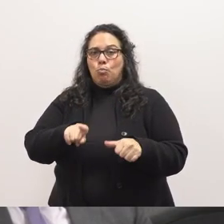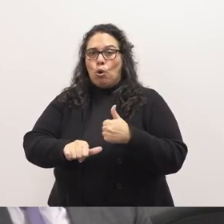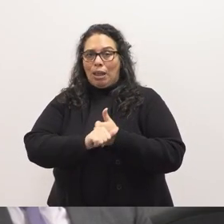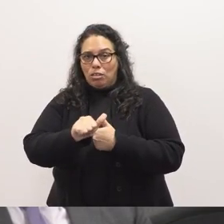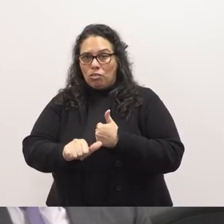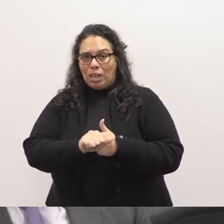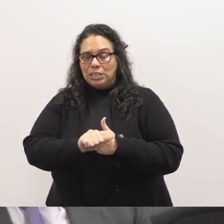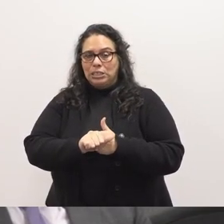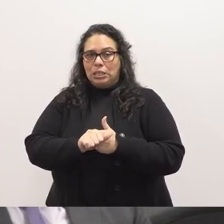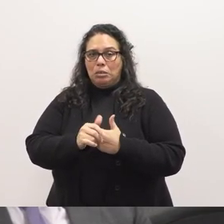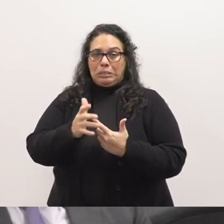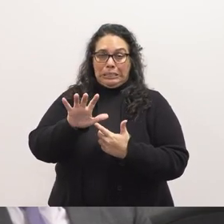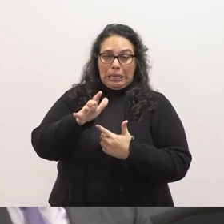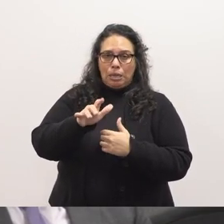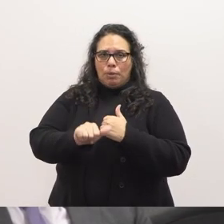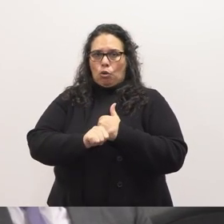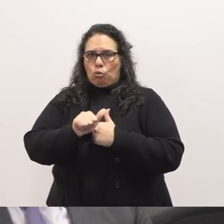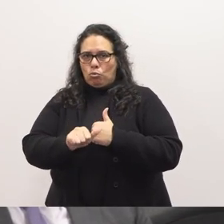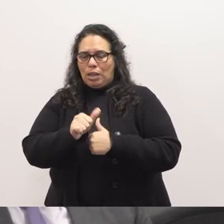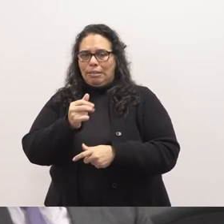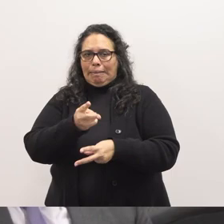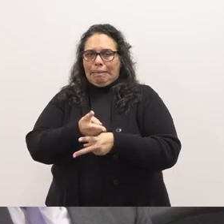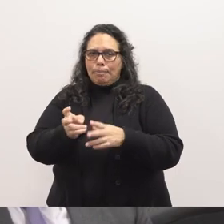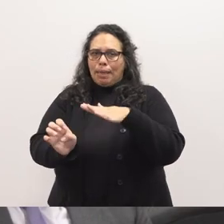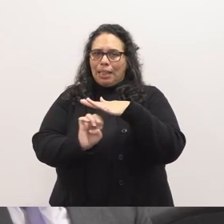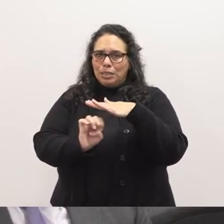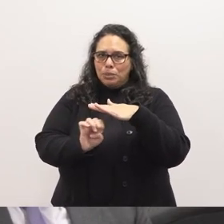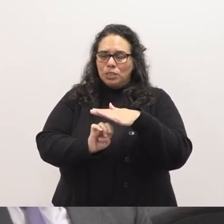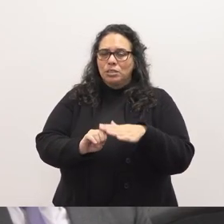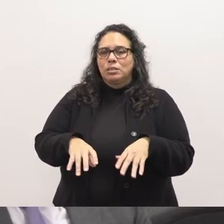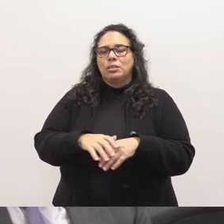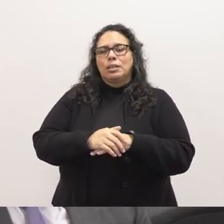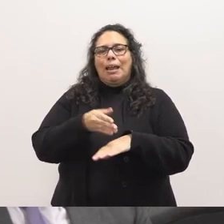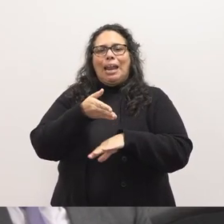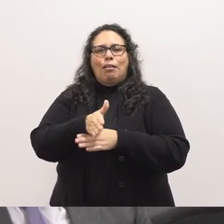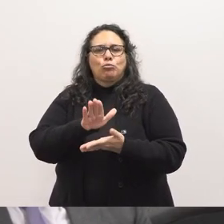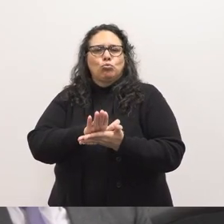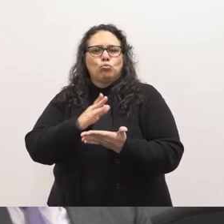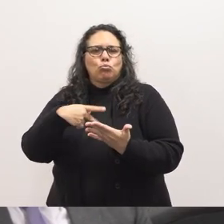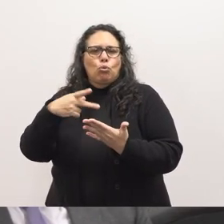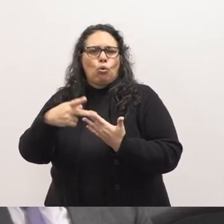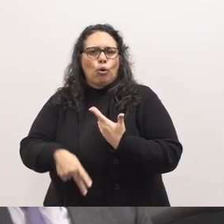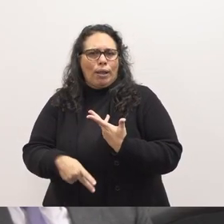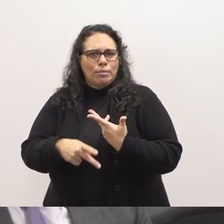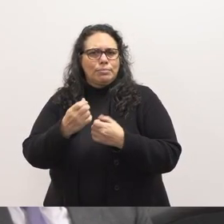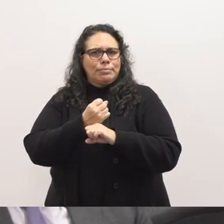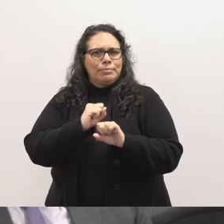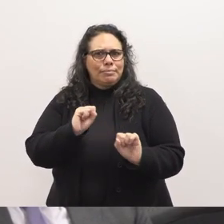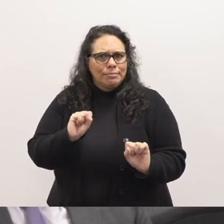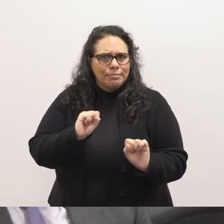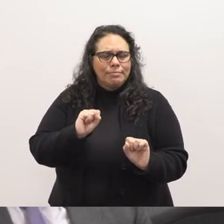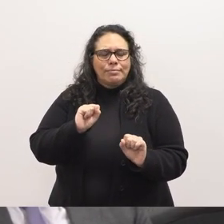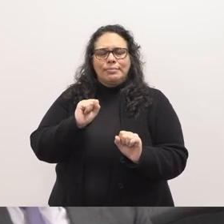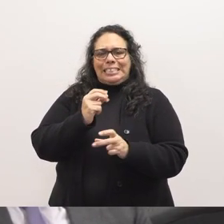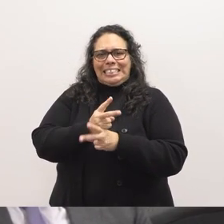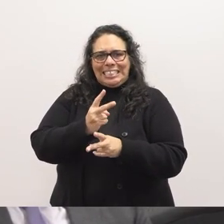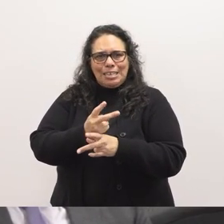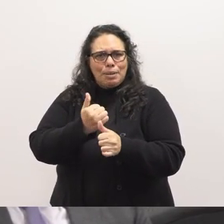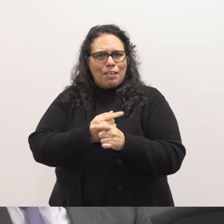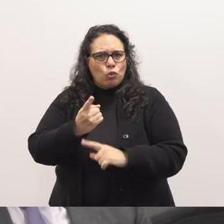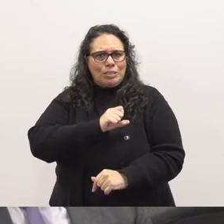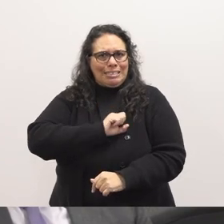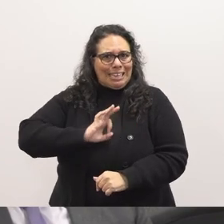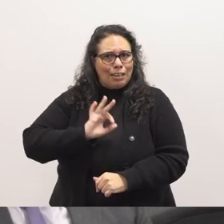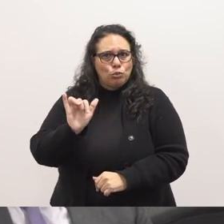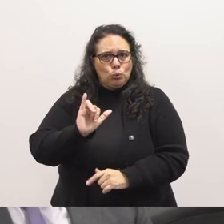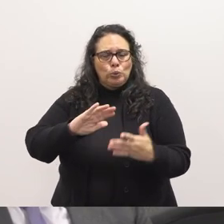perceived threats, while keeping elementary schools and childcare programs within LBUSD in mind to help keep all students, staff, and